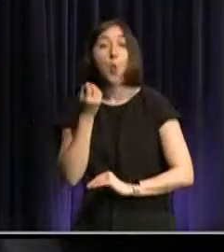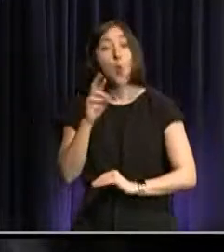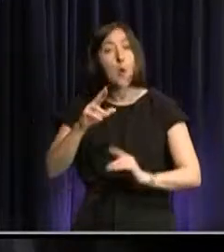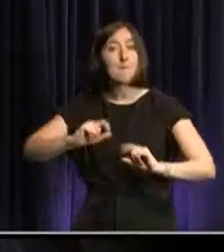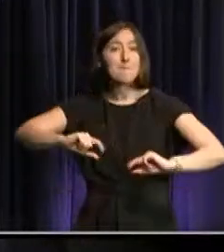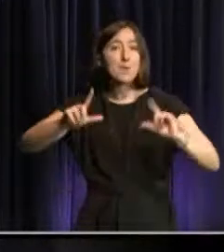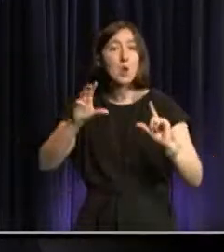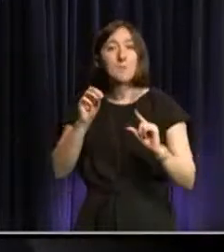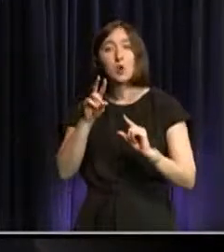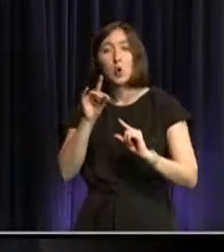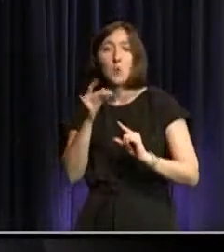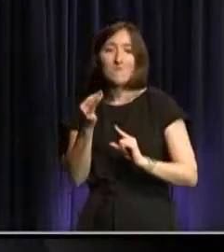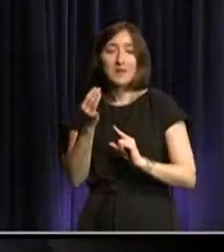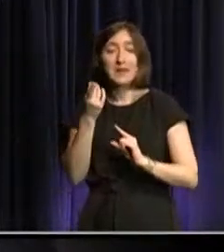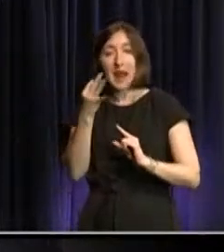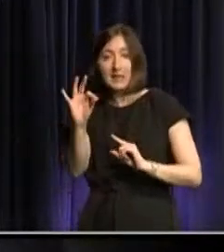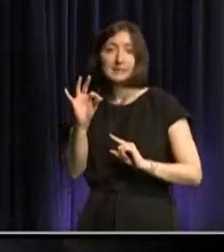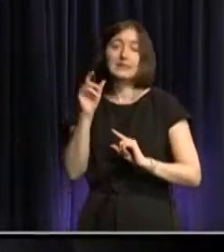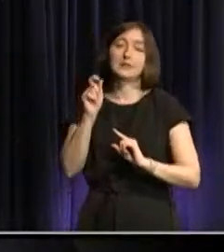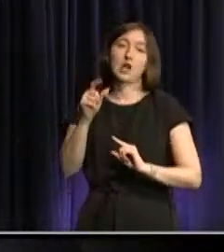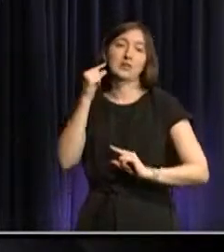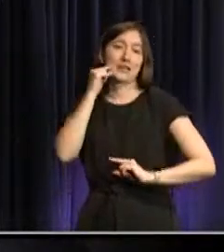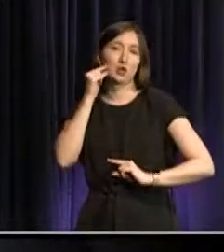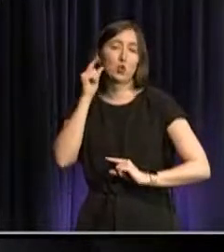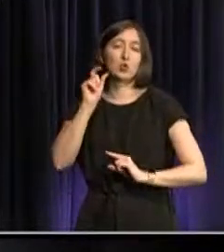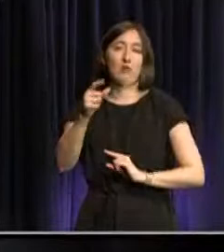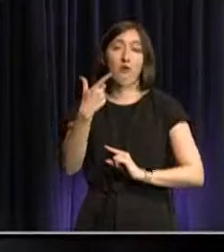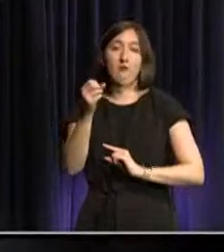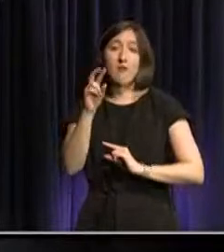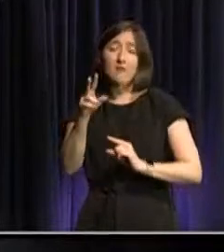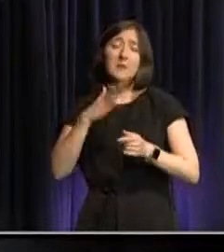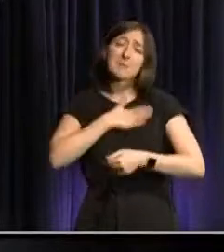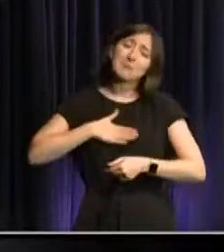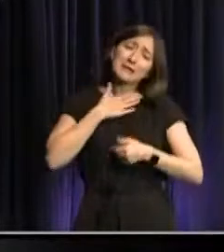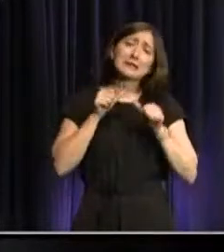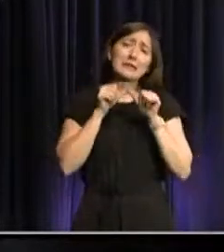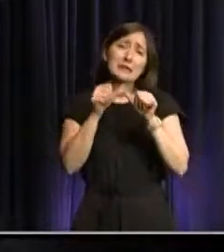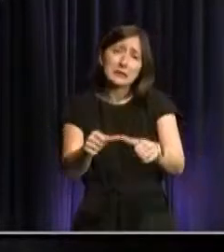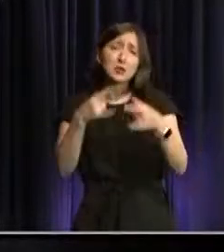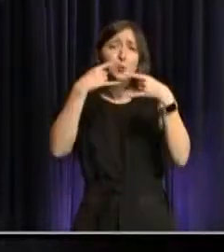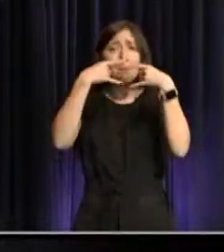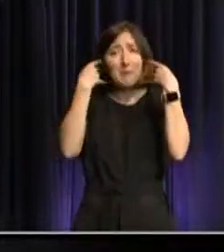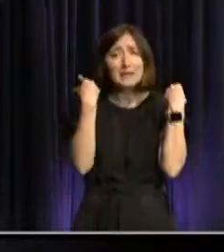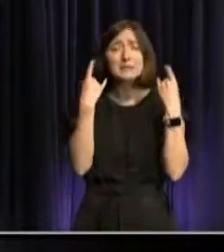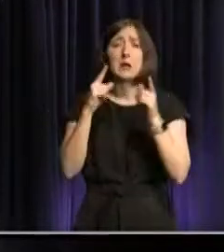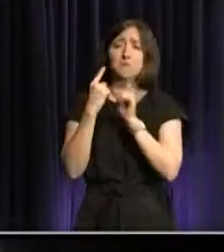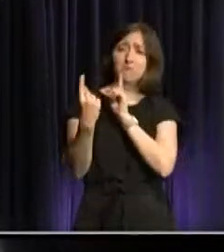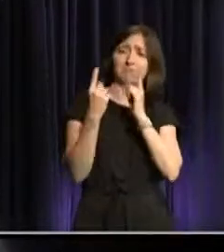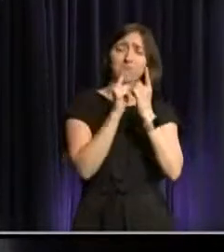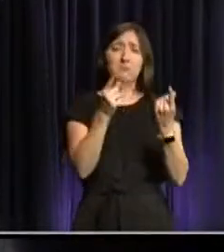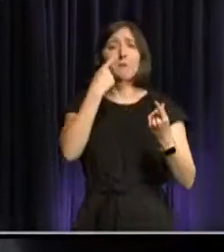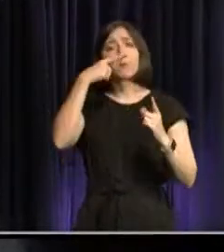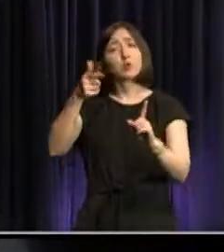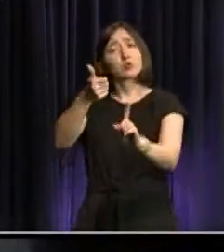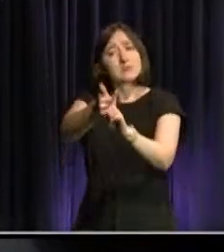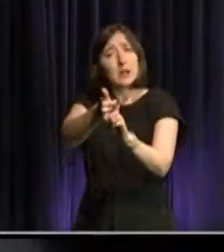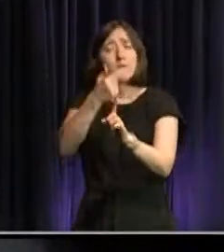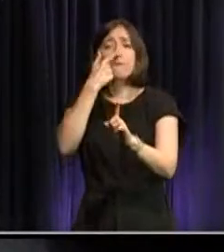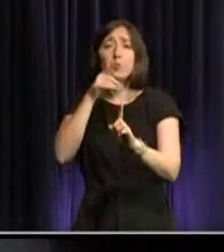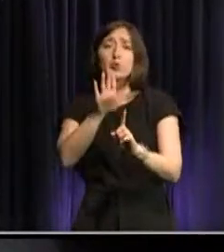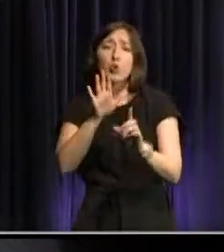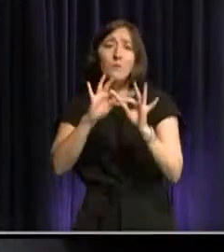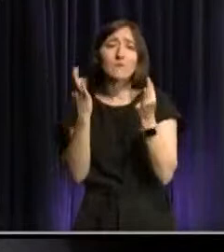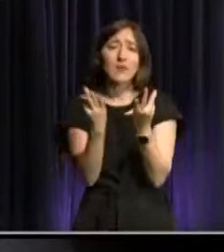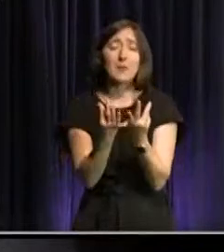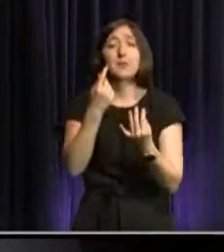covid19.sanantonio.gov. Please continue to do your part, protecting one another. Mask up, practice social distancing and proper hygiene. Do it for yourself, do it for your family,